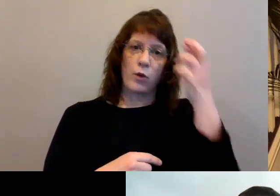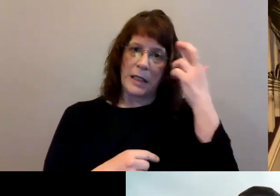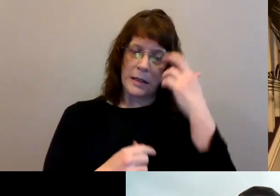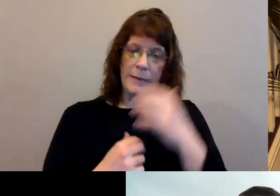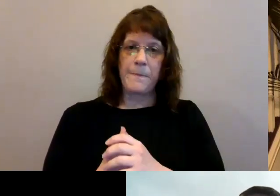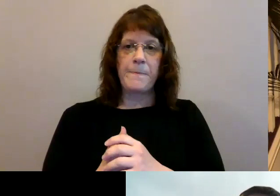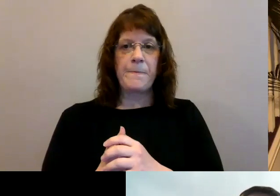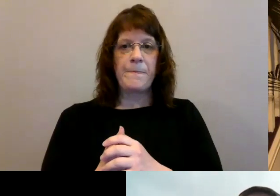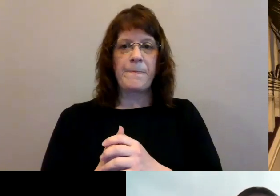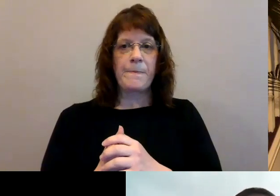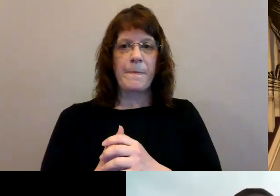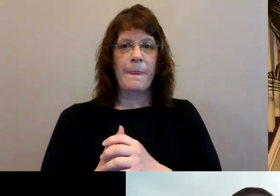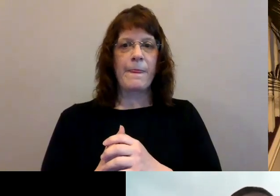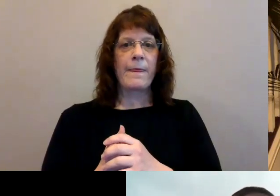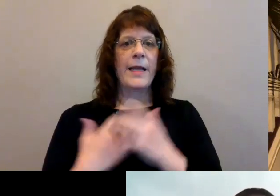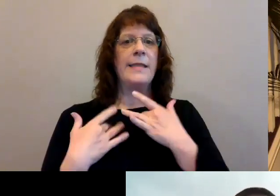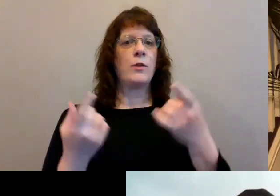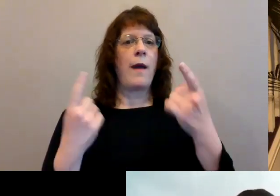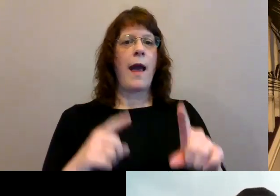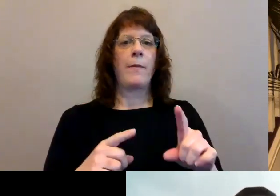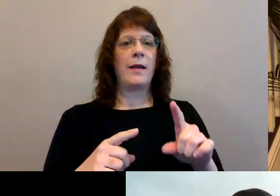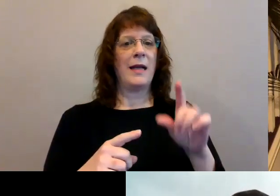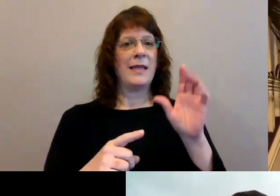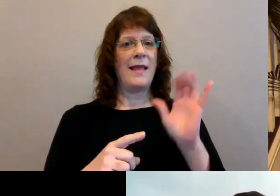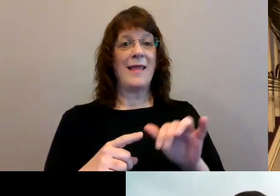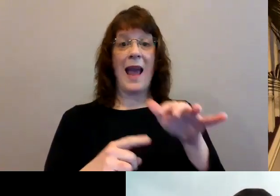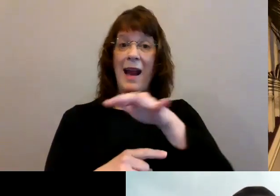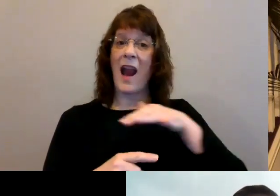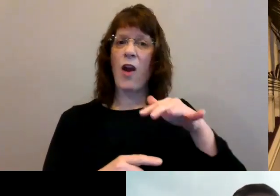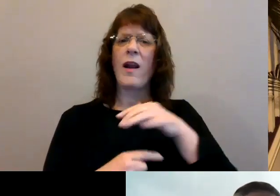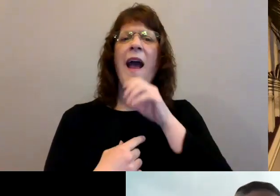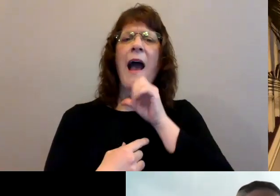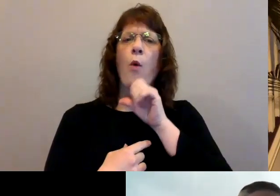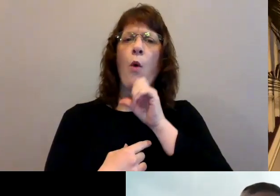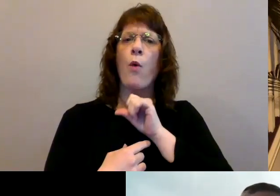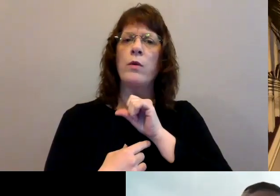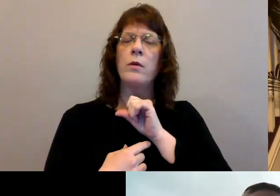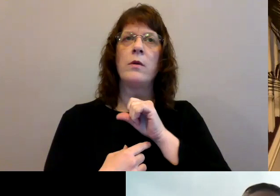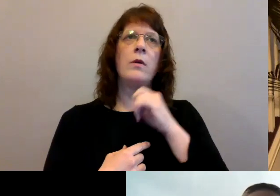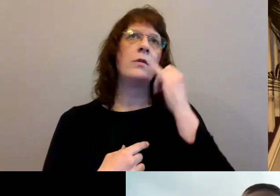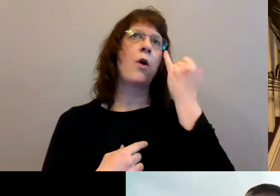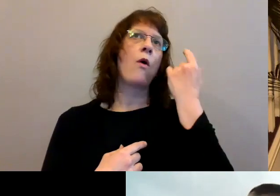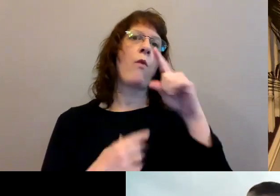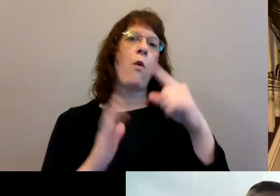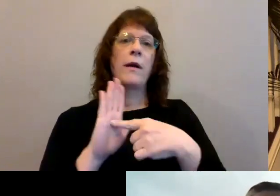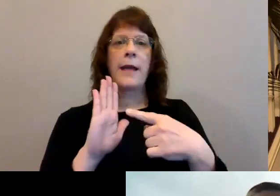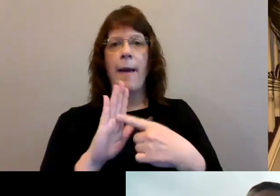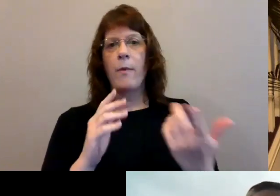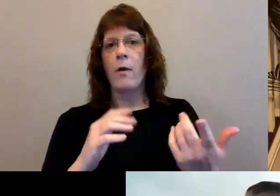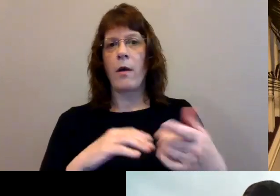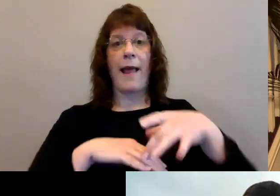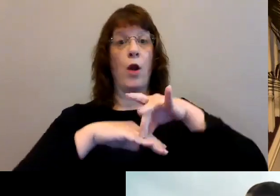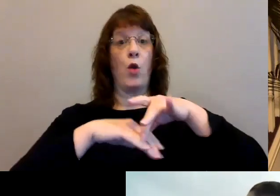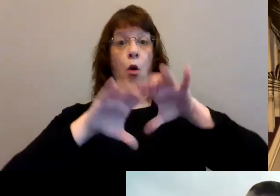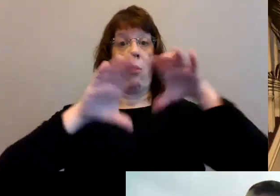that is coming to play is how old that area is. And so if you look, for example, at the global